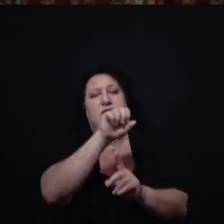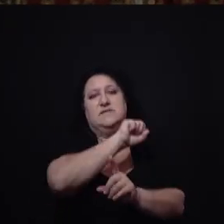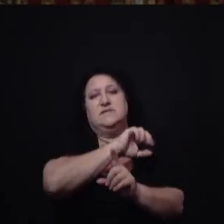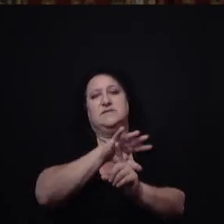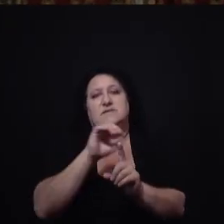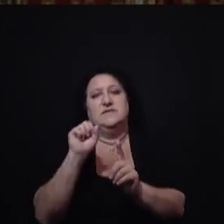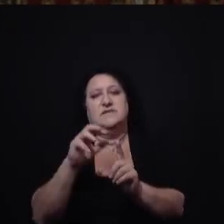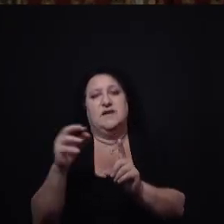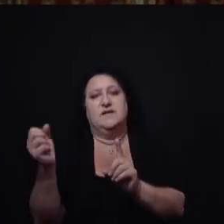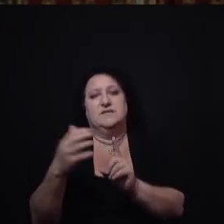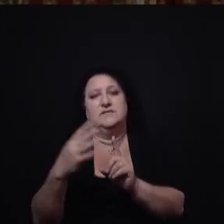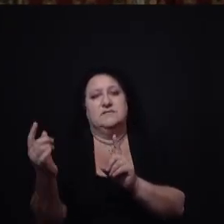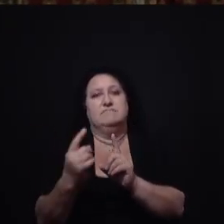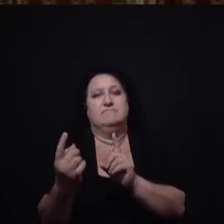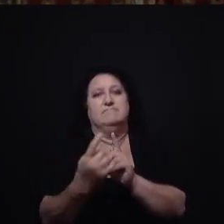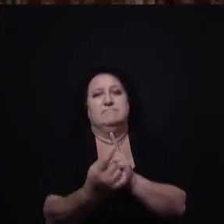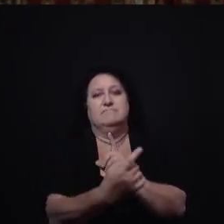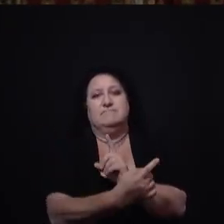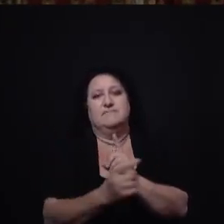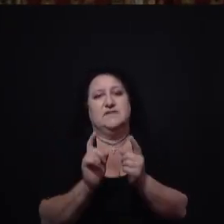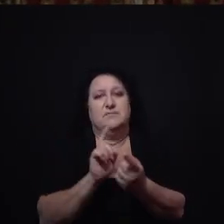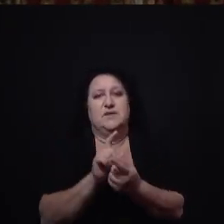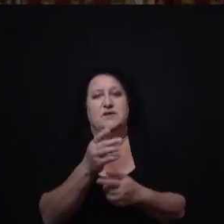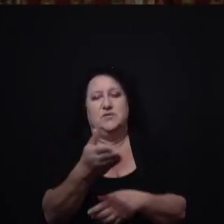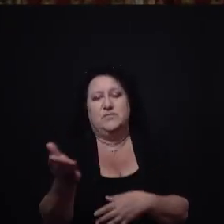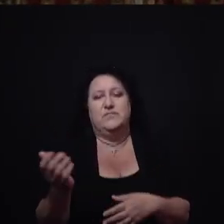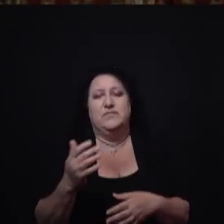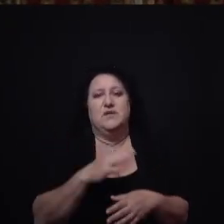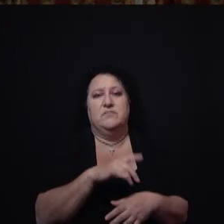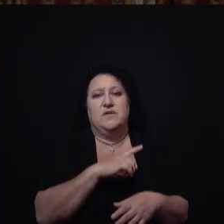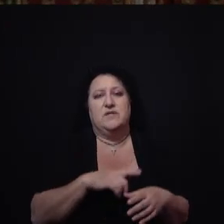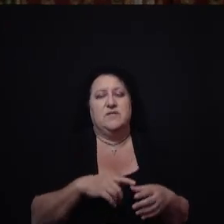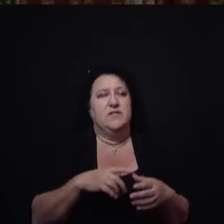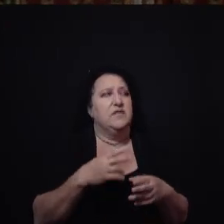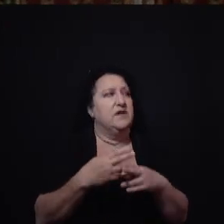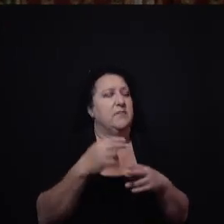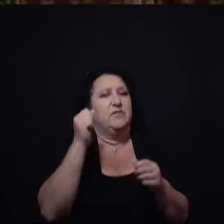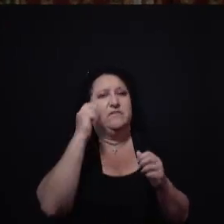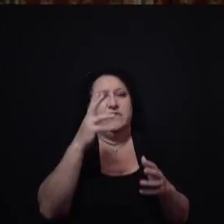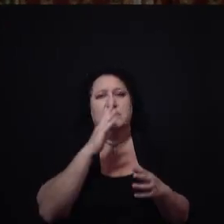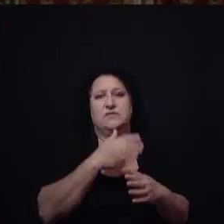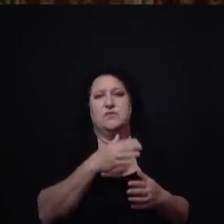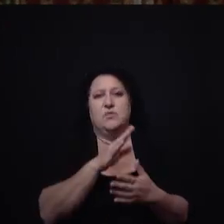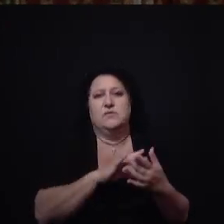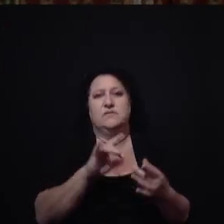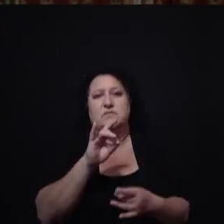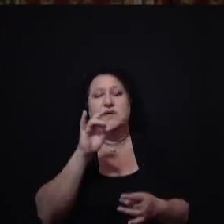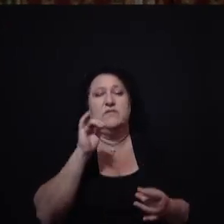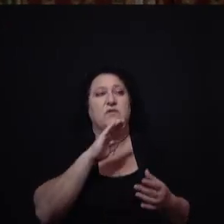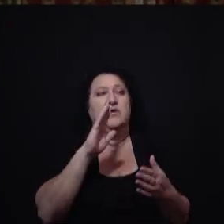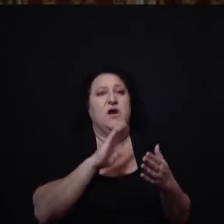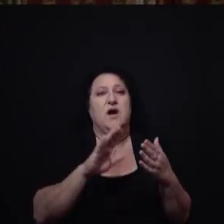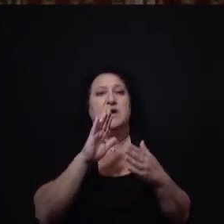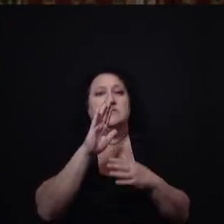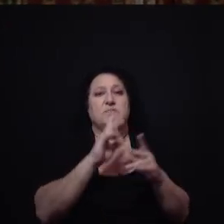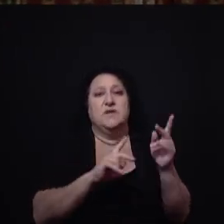Holy Spirit, receive this blessing as God's people in the world for